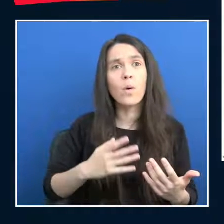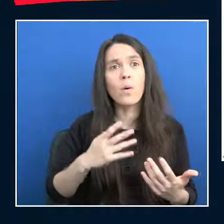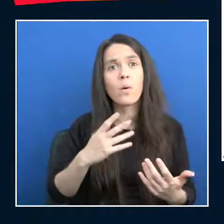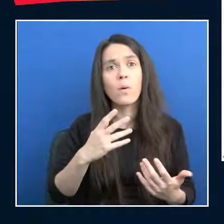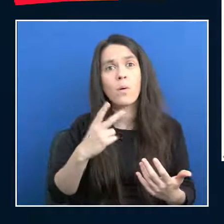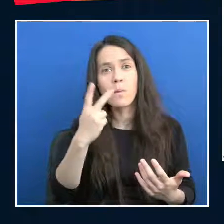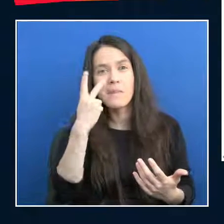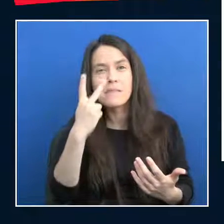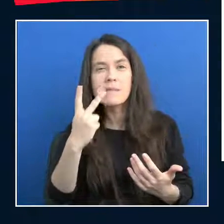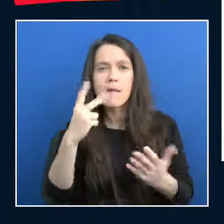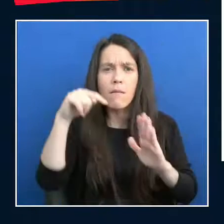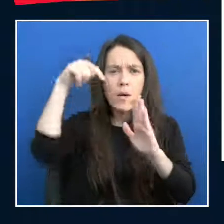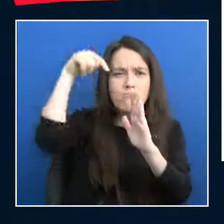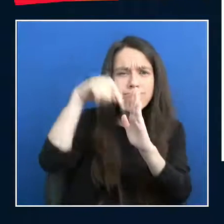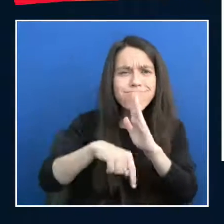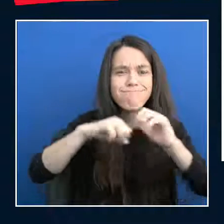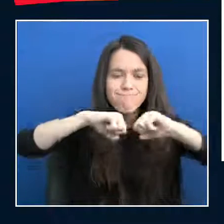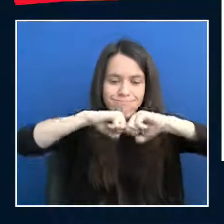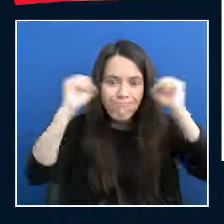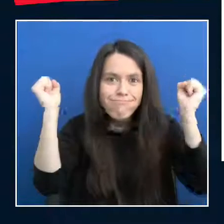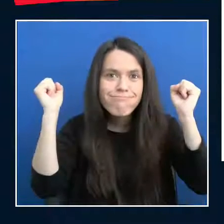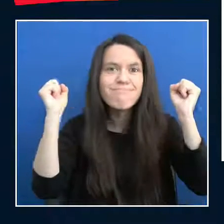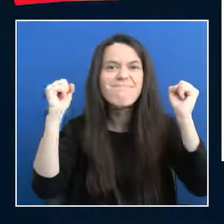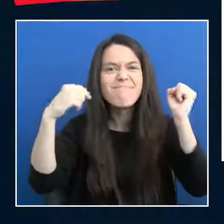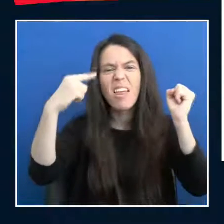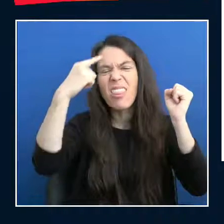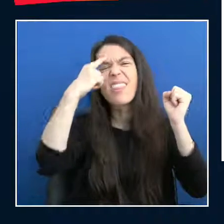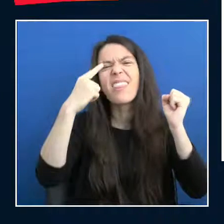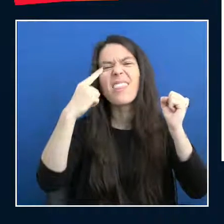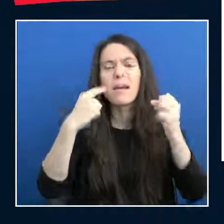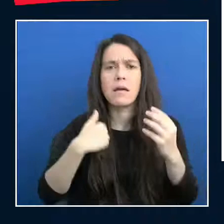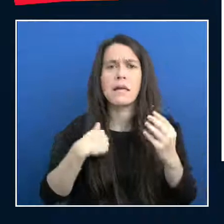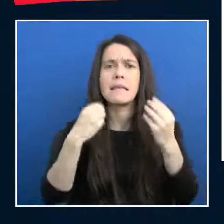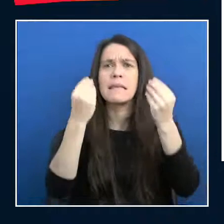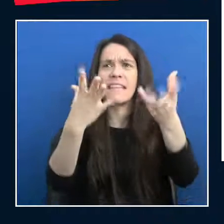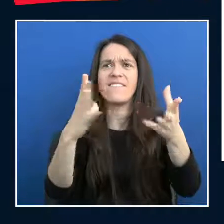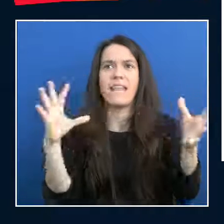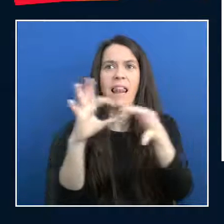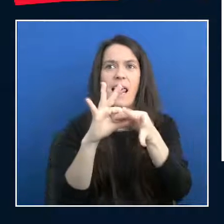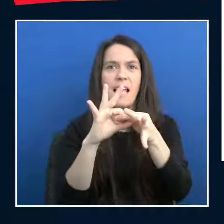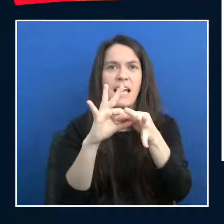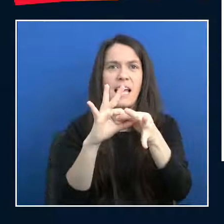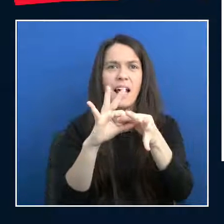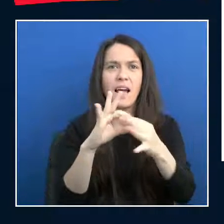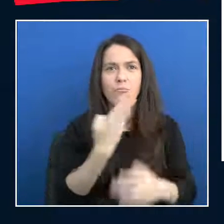colorful example, I think I also gave you a link to this